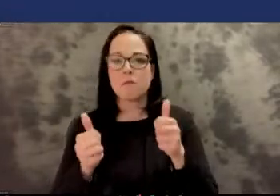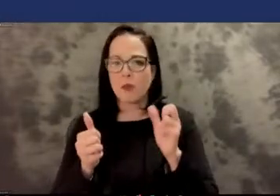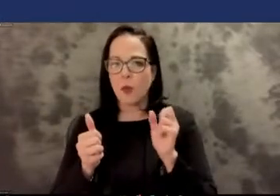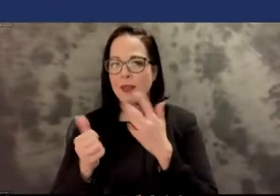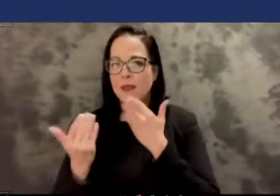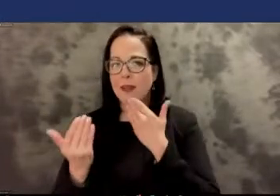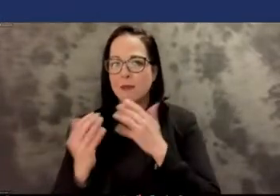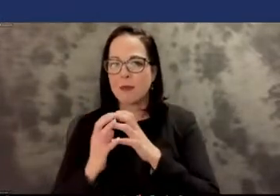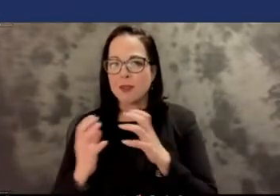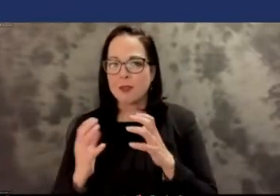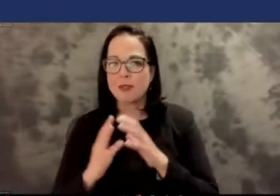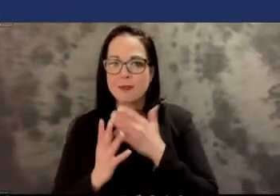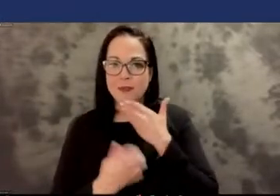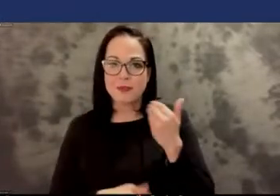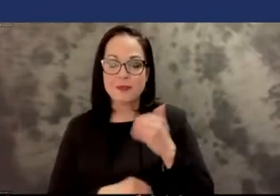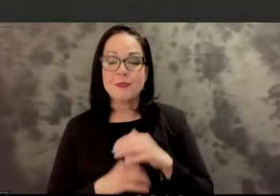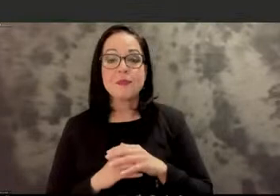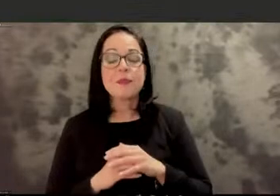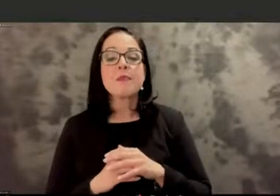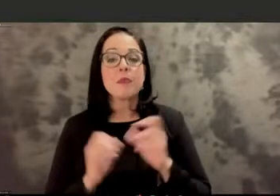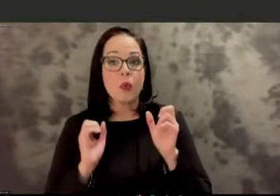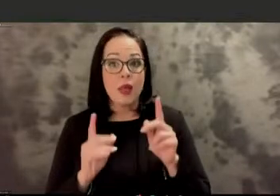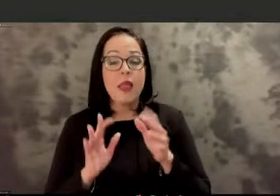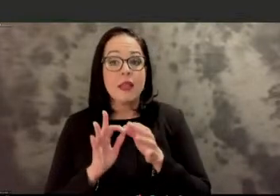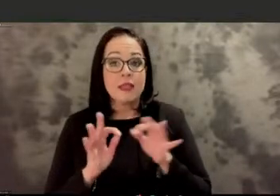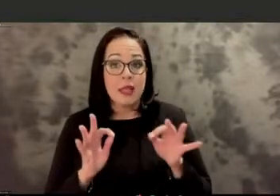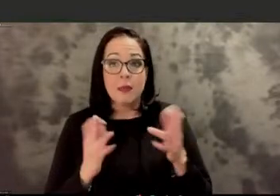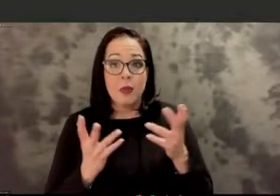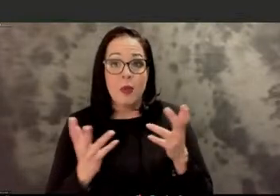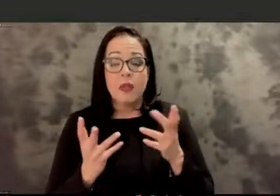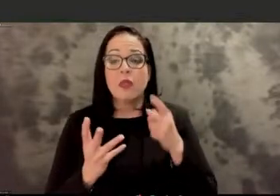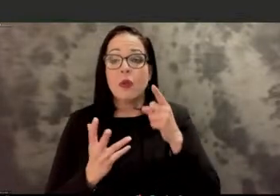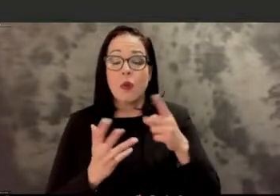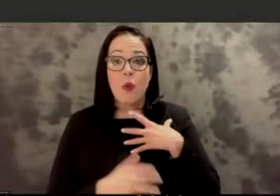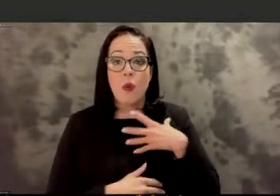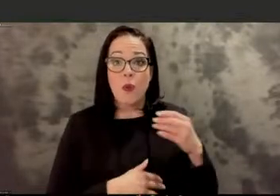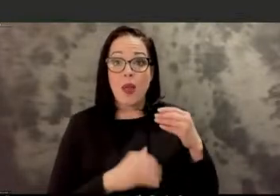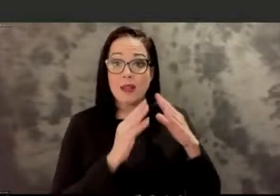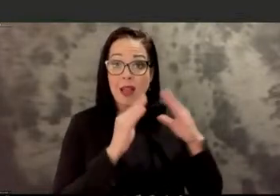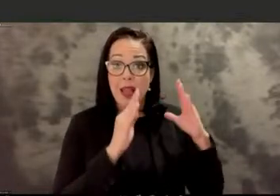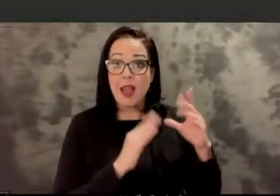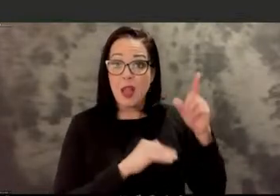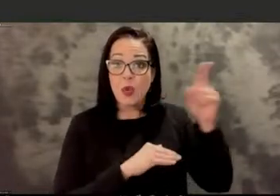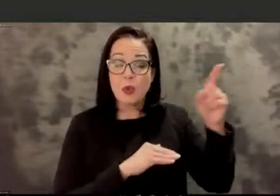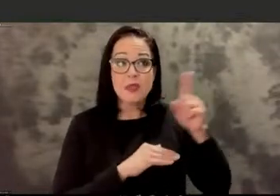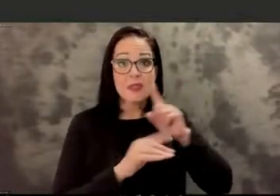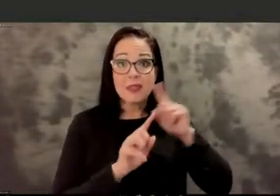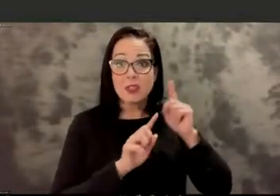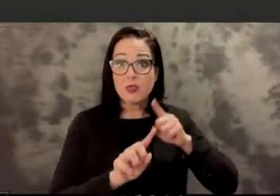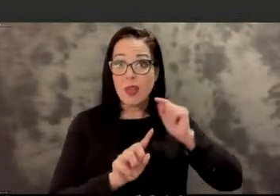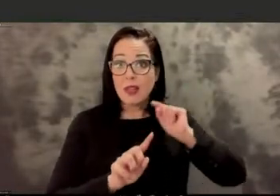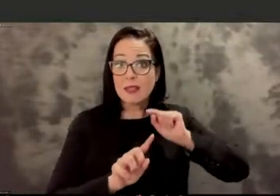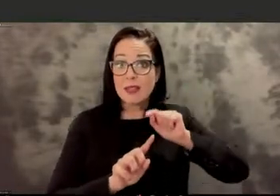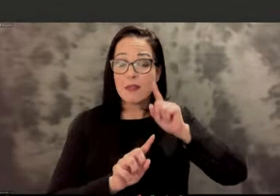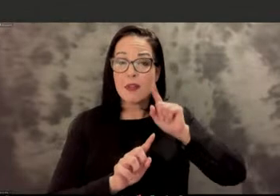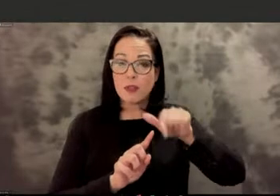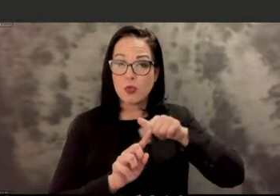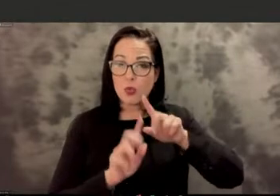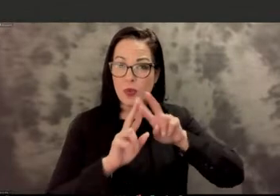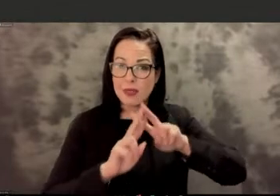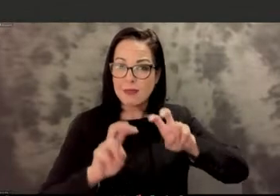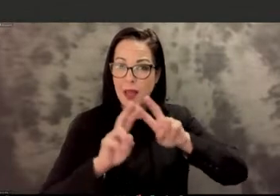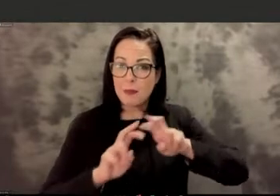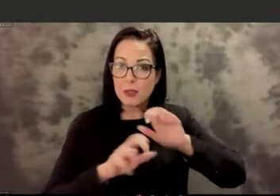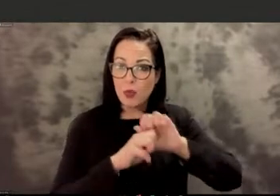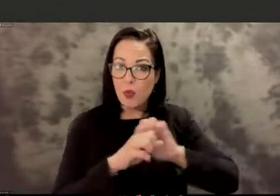better. Okay. The statement is the White House directive to examine whether the COVID-19